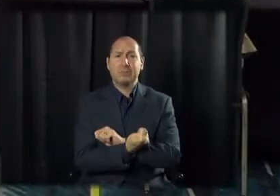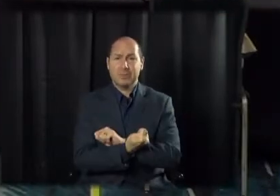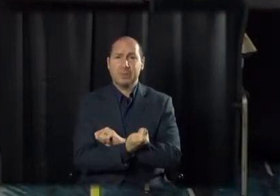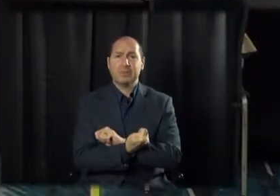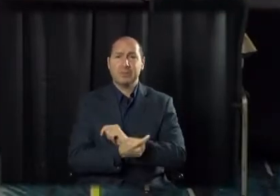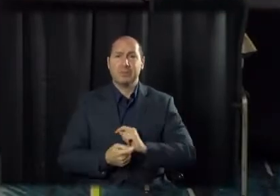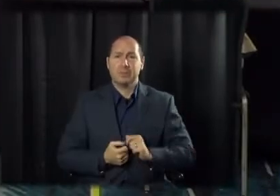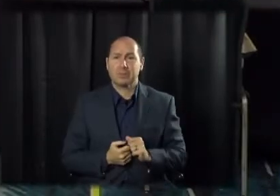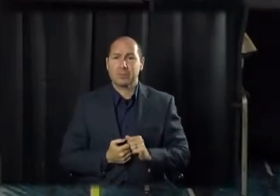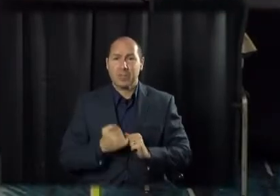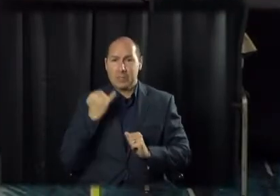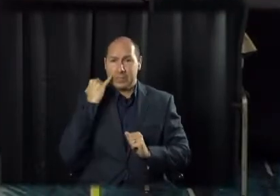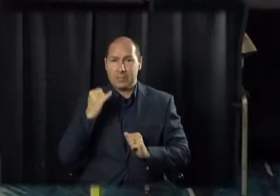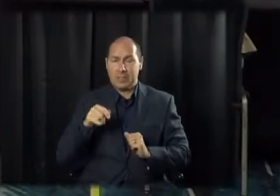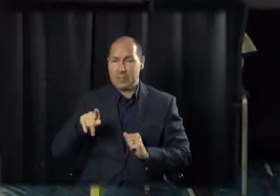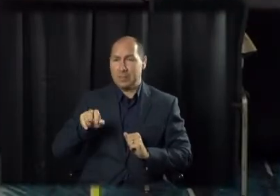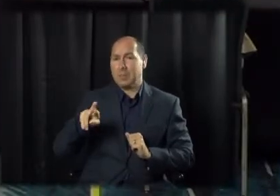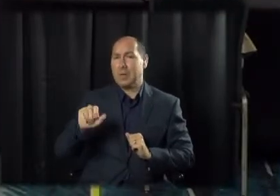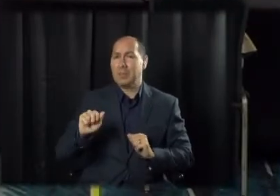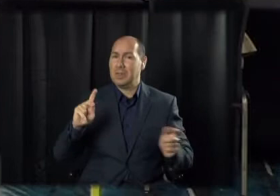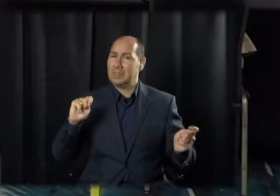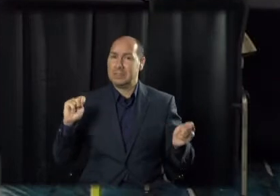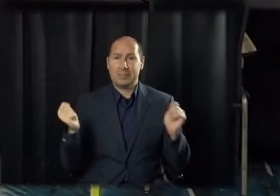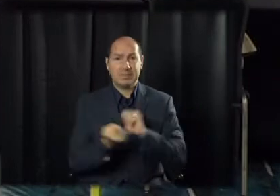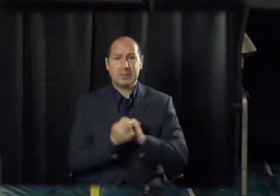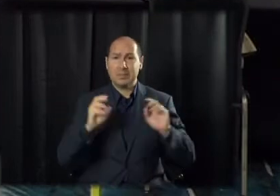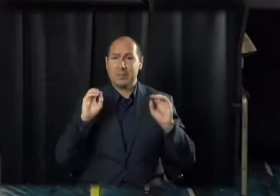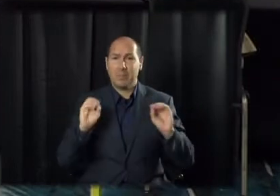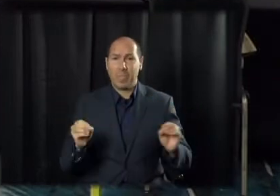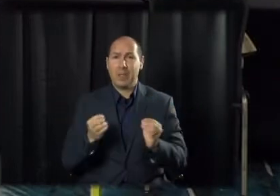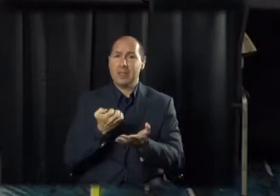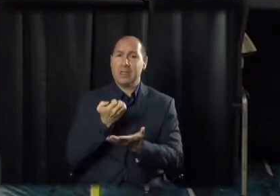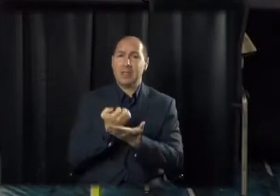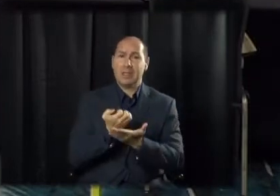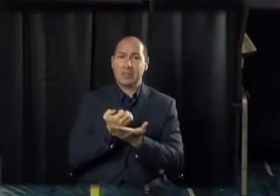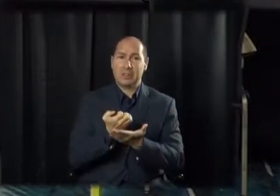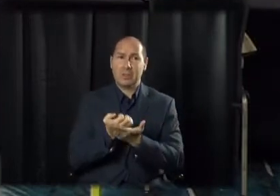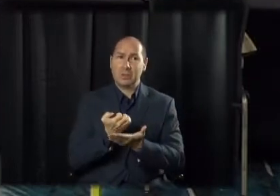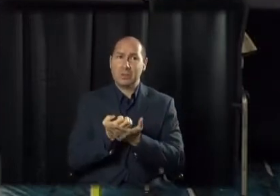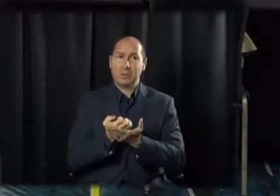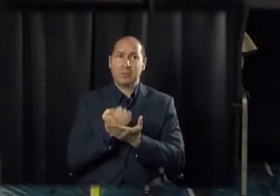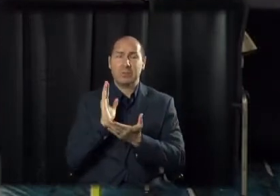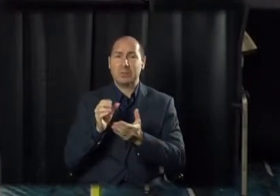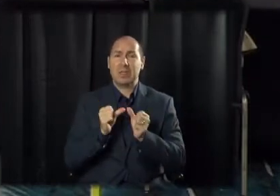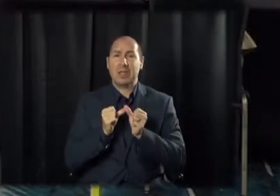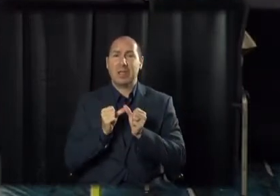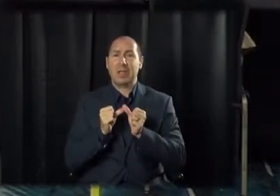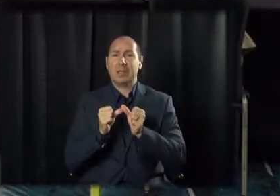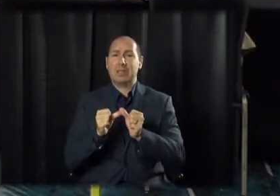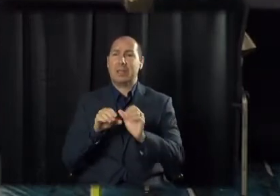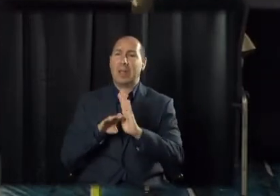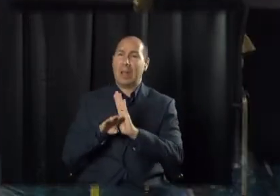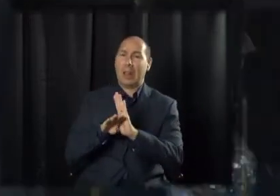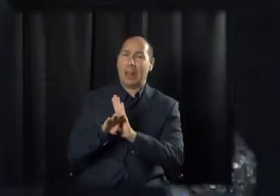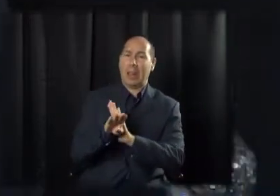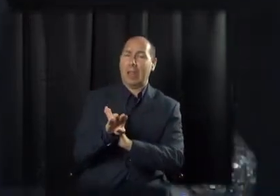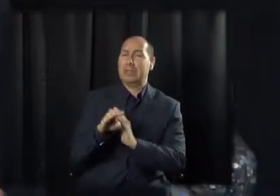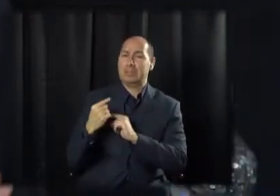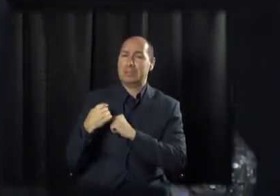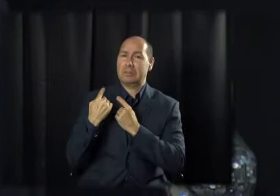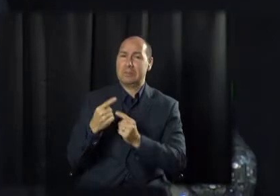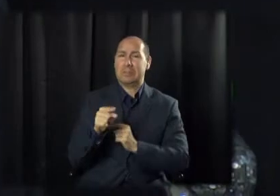not transformed, we're going to see an economy that looks like the economy has looked for the last decade or two.